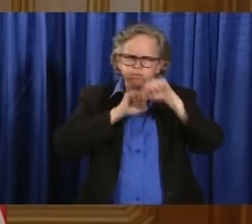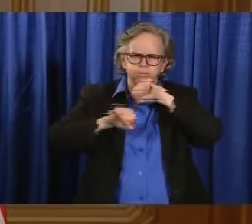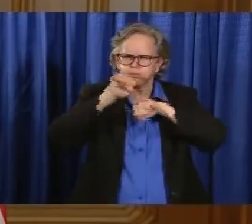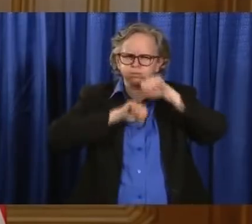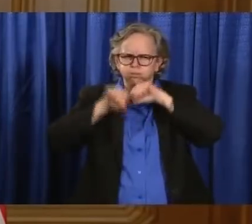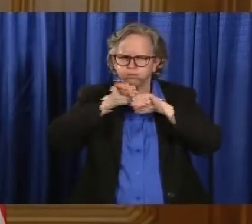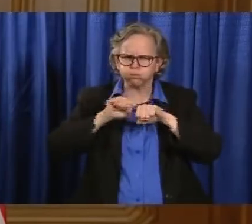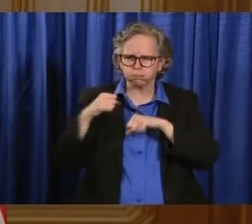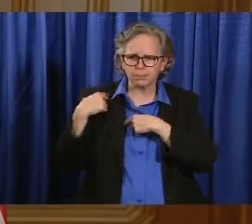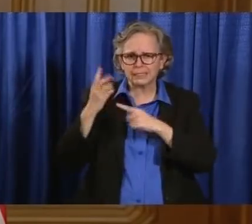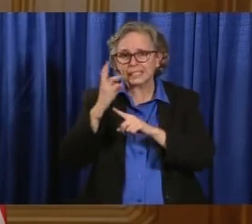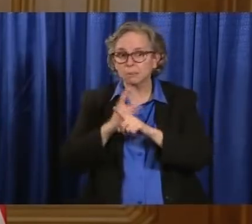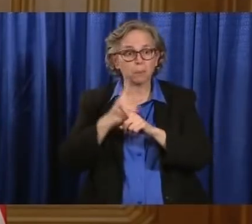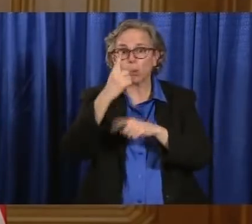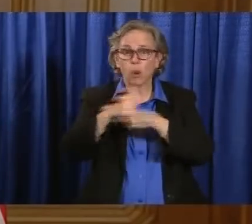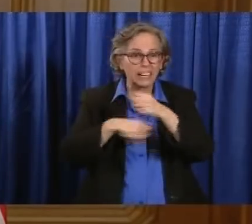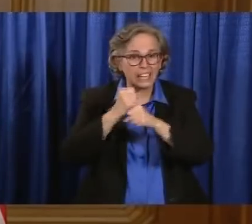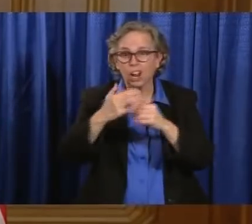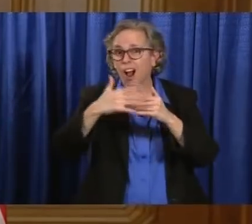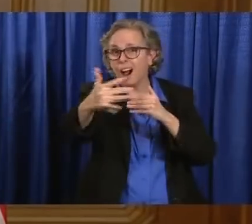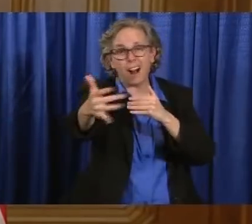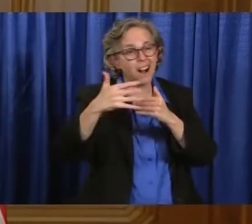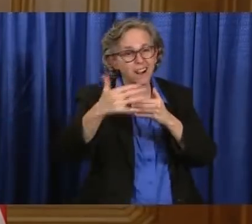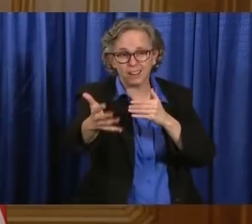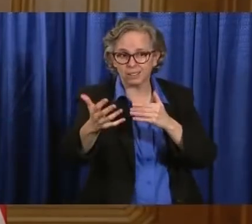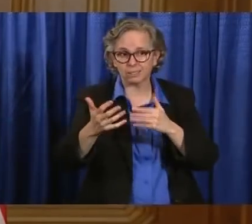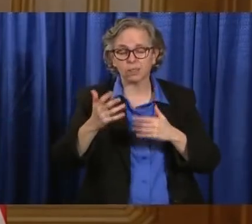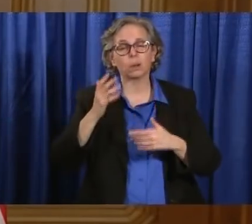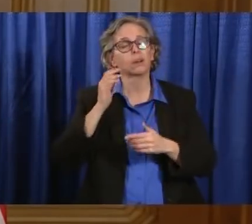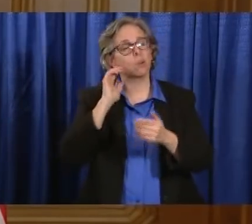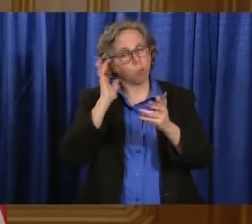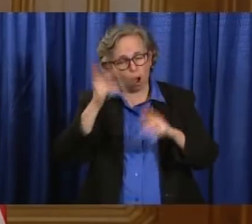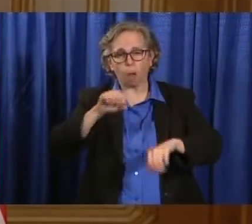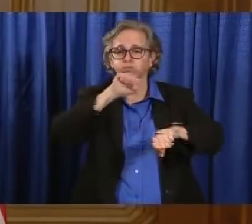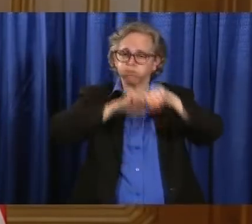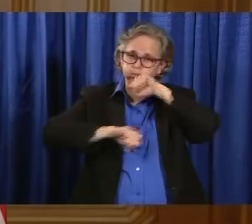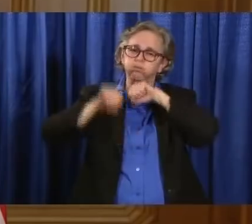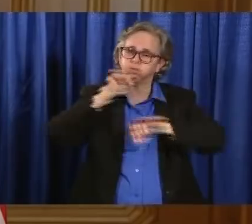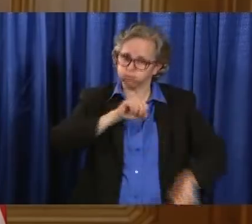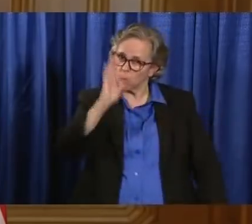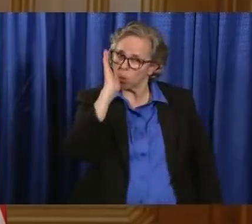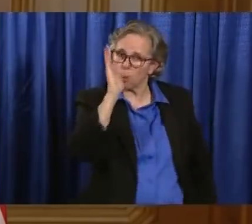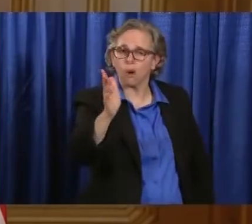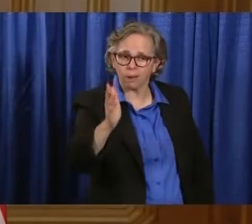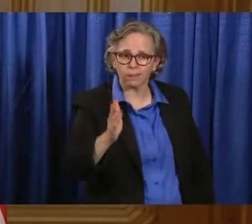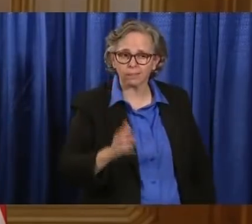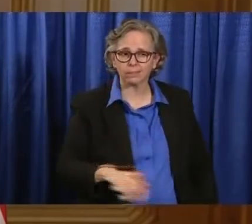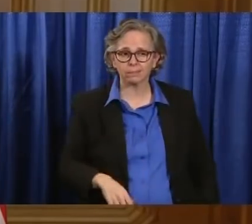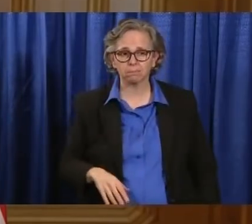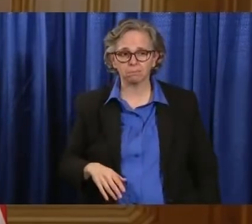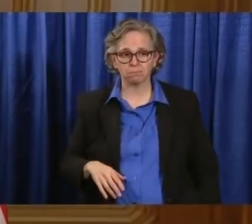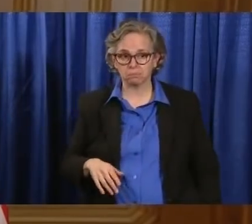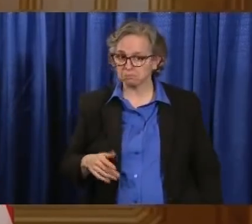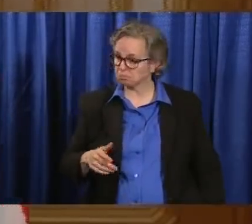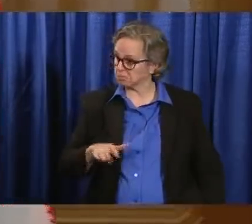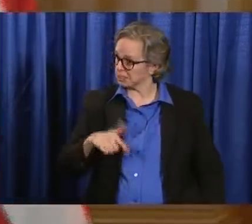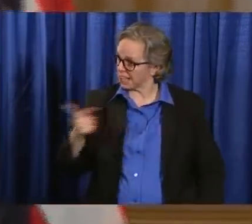as far as anything having to do with anything that costs money. Dr. Acton?